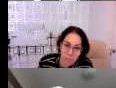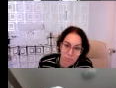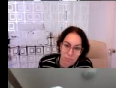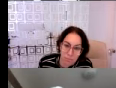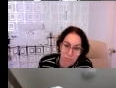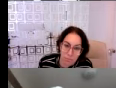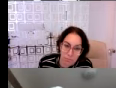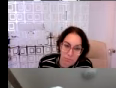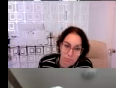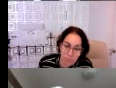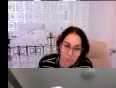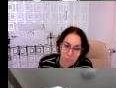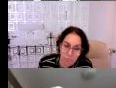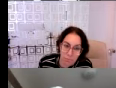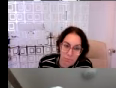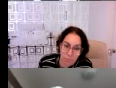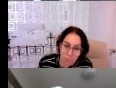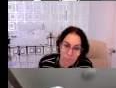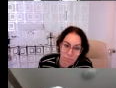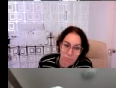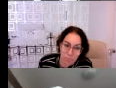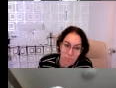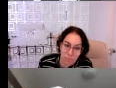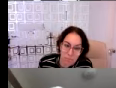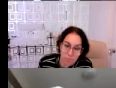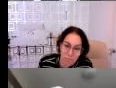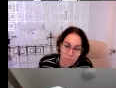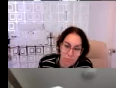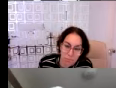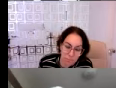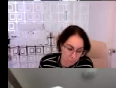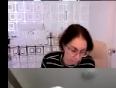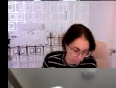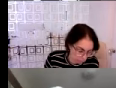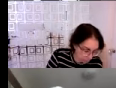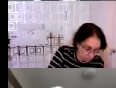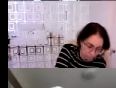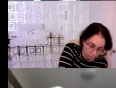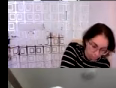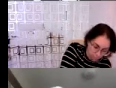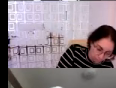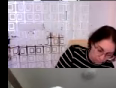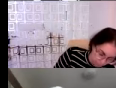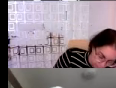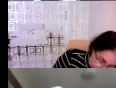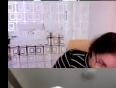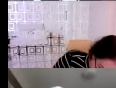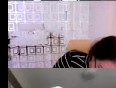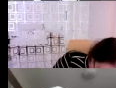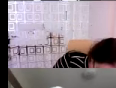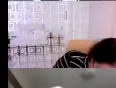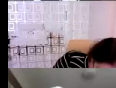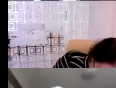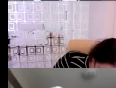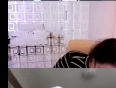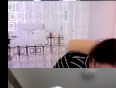as circuits are being active in a new way, you see actually the growth, the proliferation of new